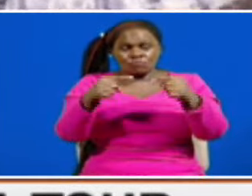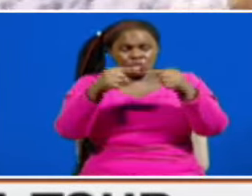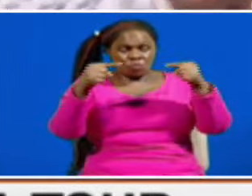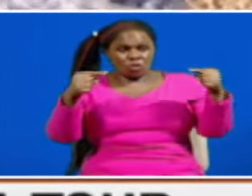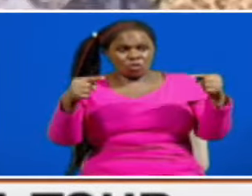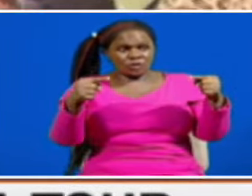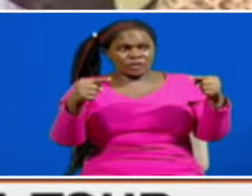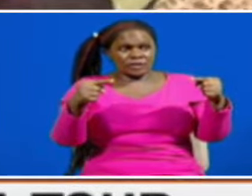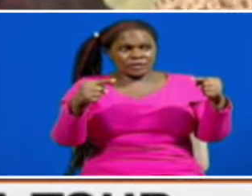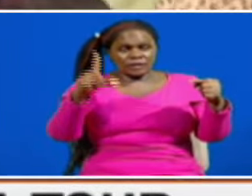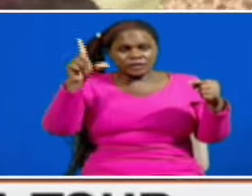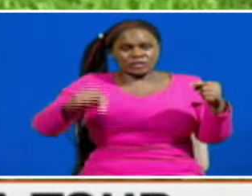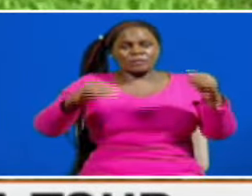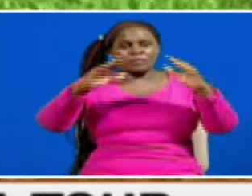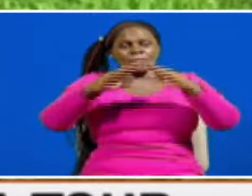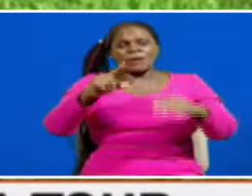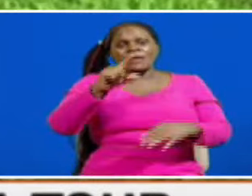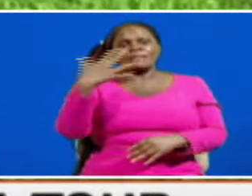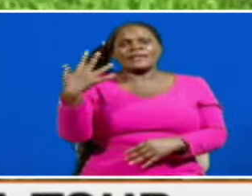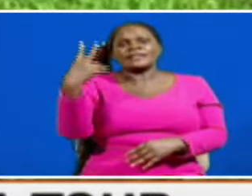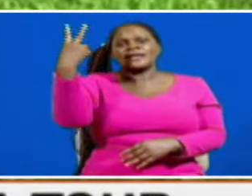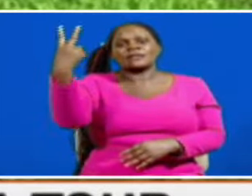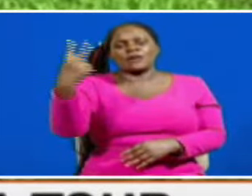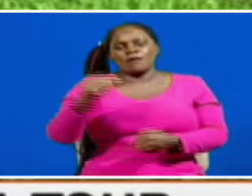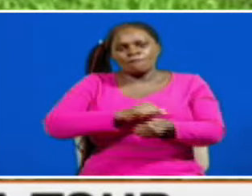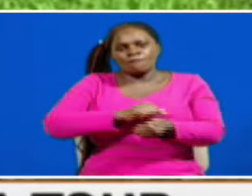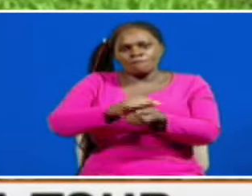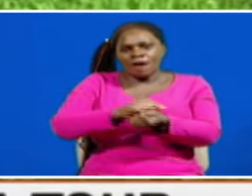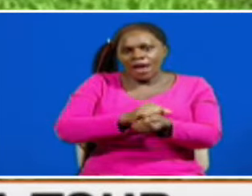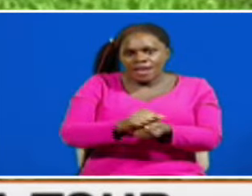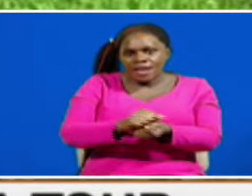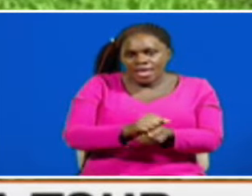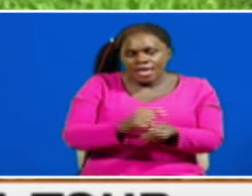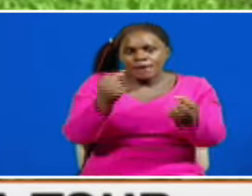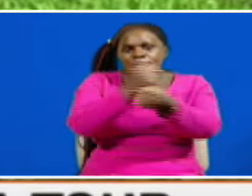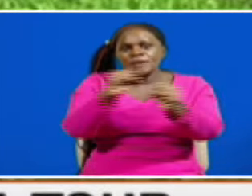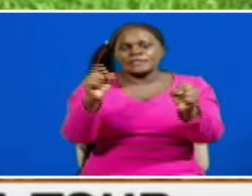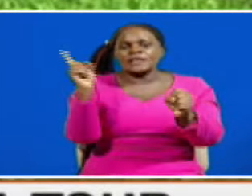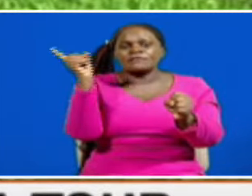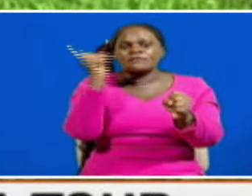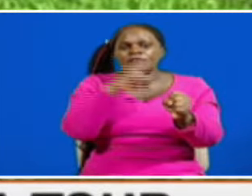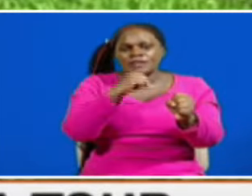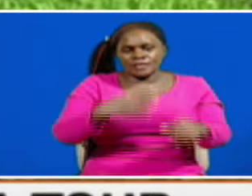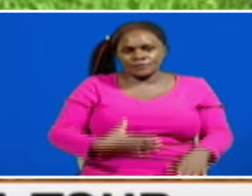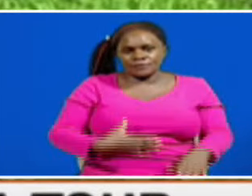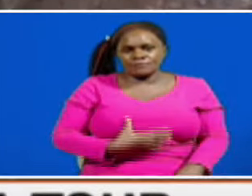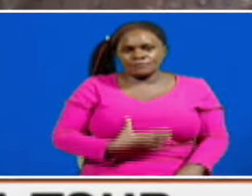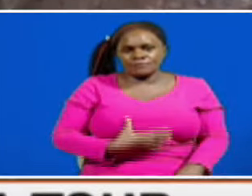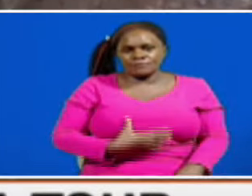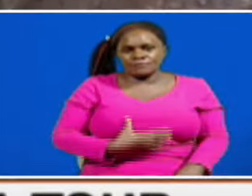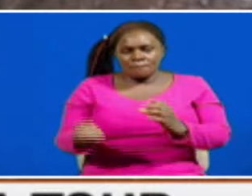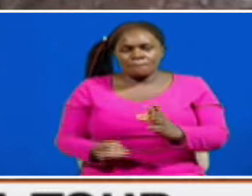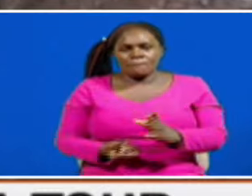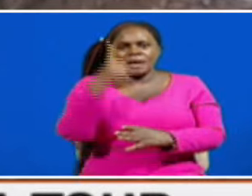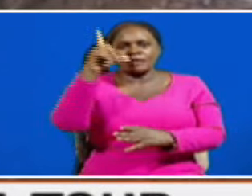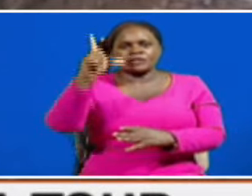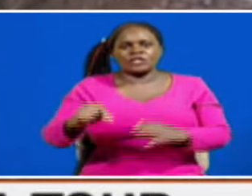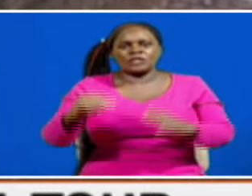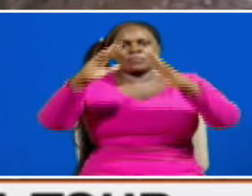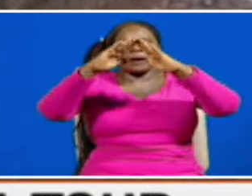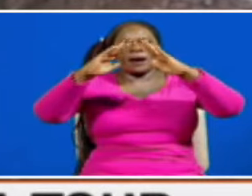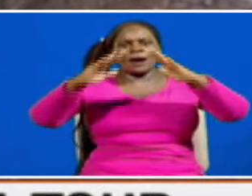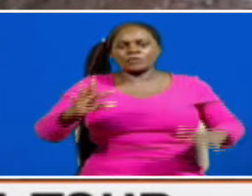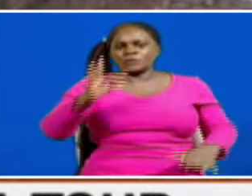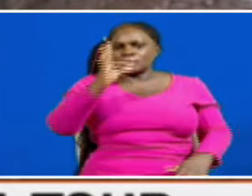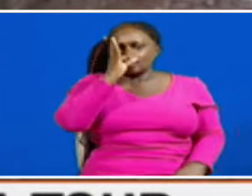wa affordable housing, mambo ni mangapi? On Friday, the president will end his tour of the region by launching affordable housing project